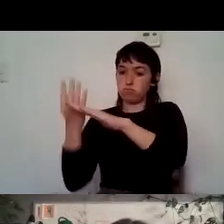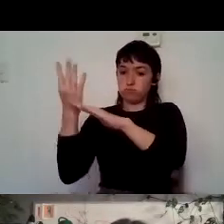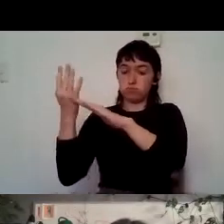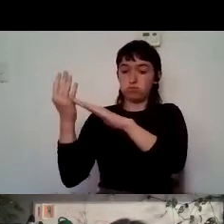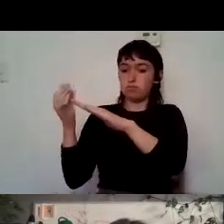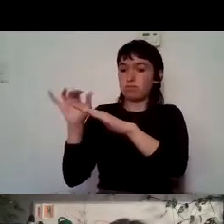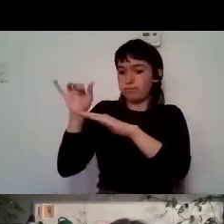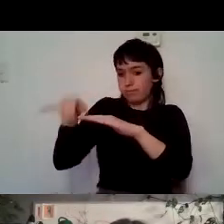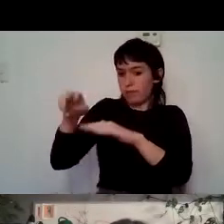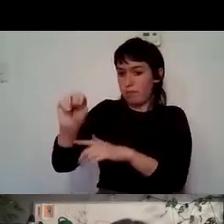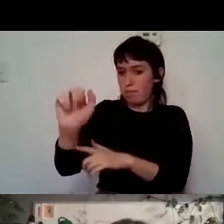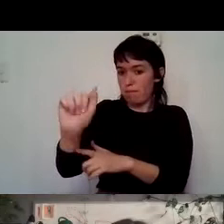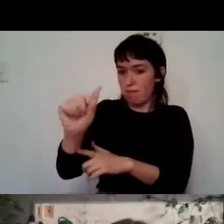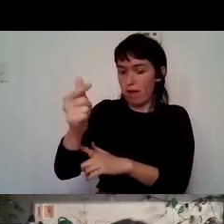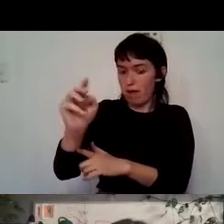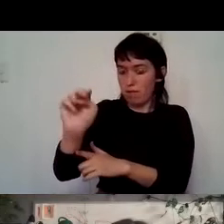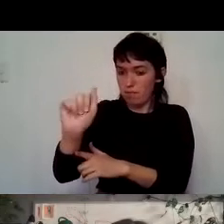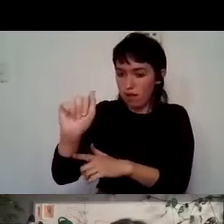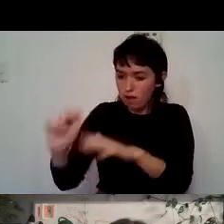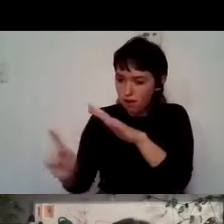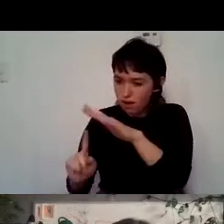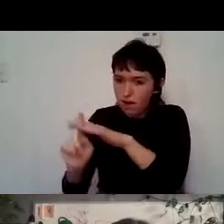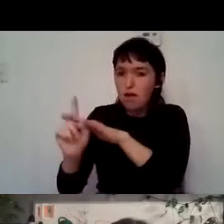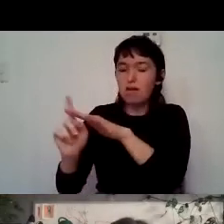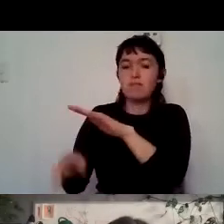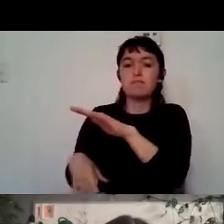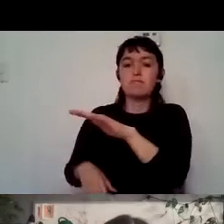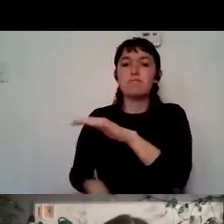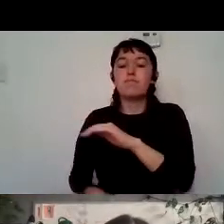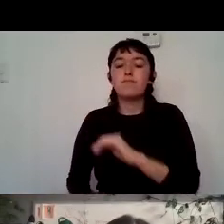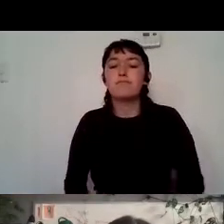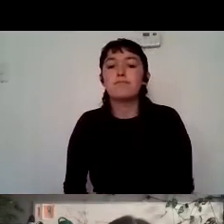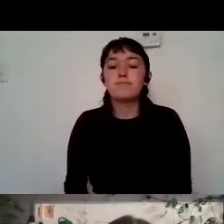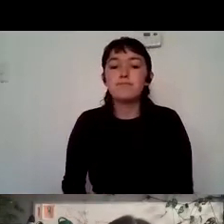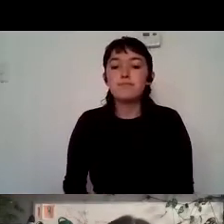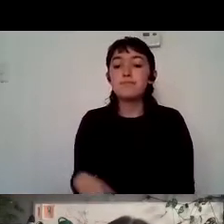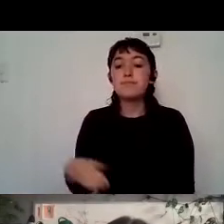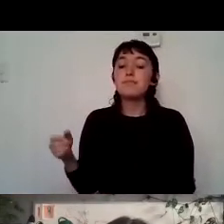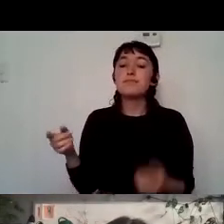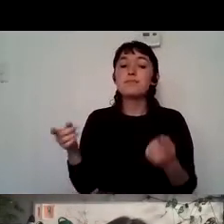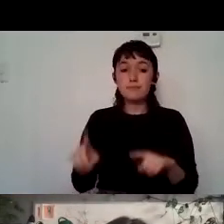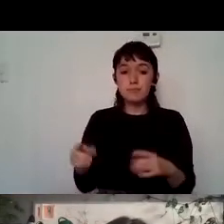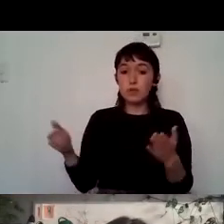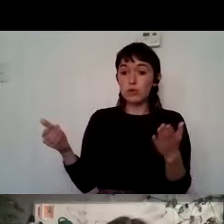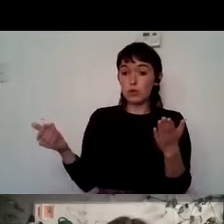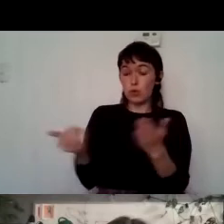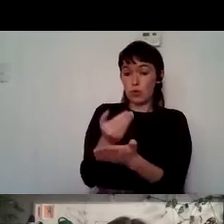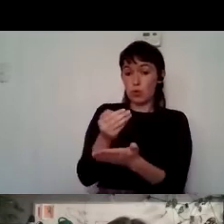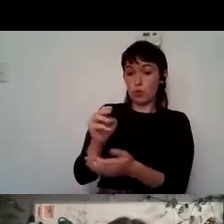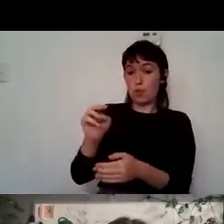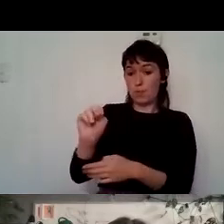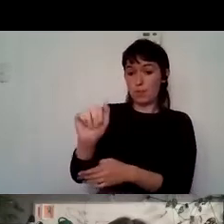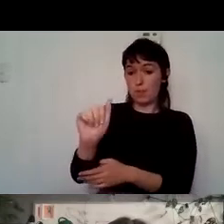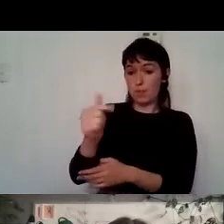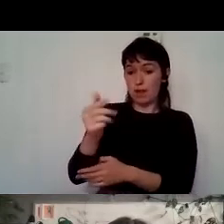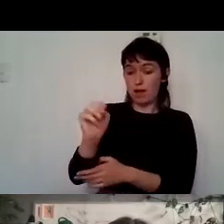of the Earth. When there is magma, new magma inside a volcano, it means that there's